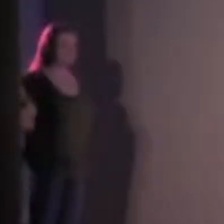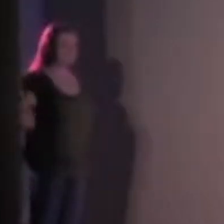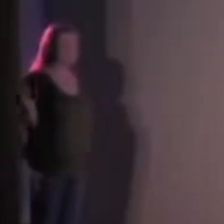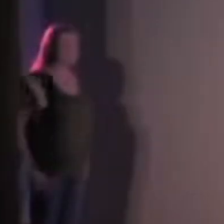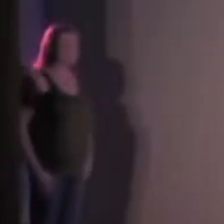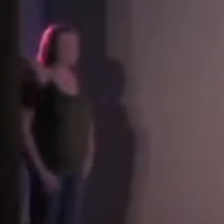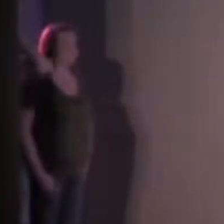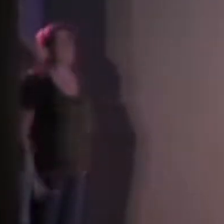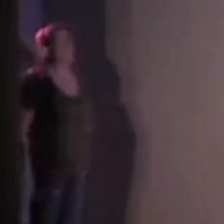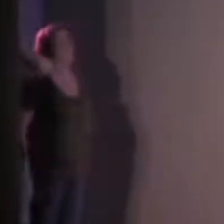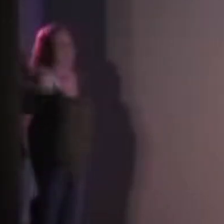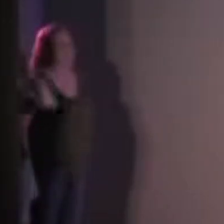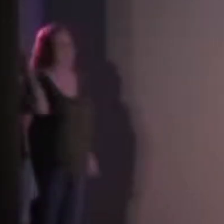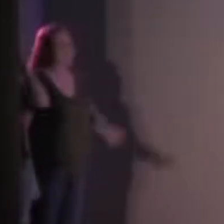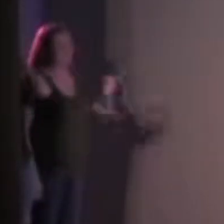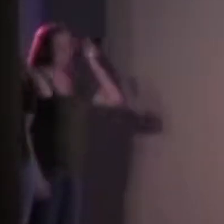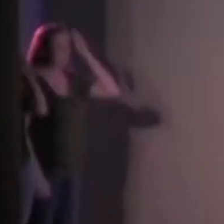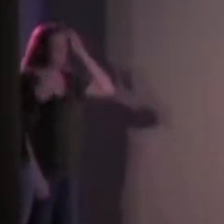here.